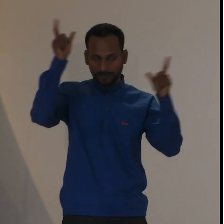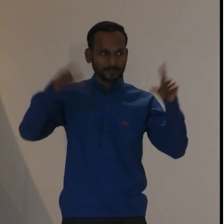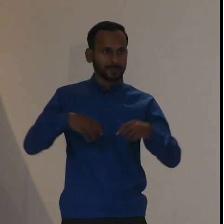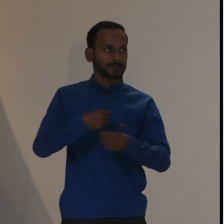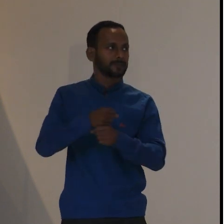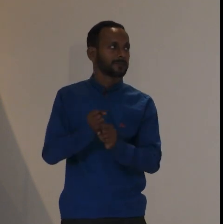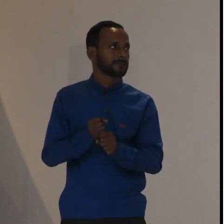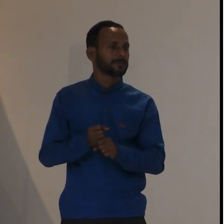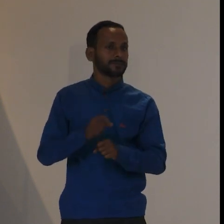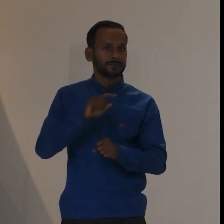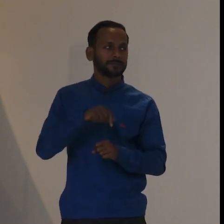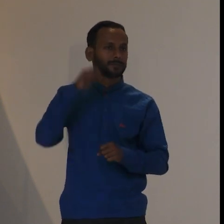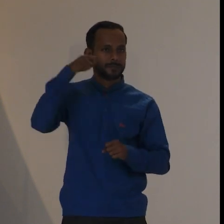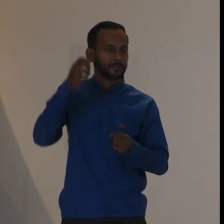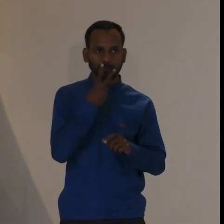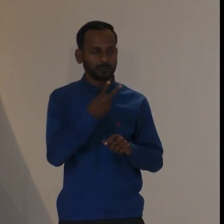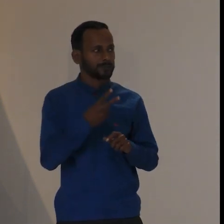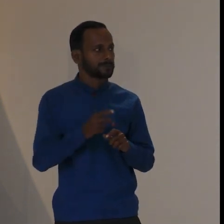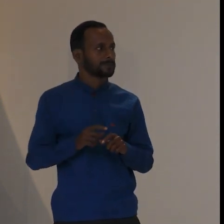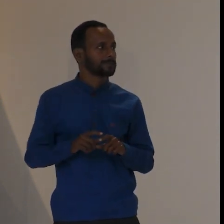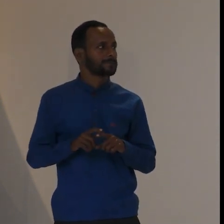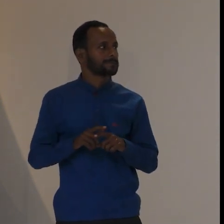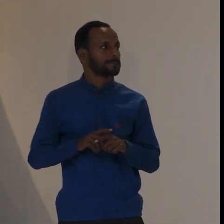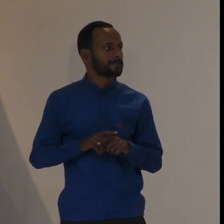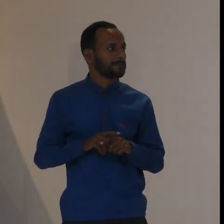Can we have the first video, please? Yeah. This is it.